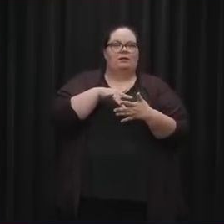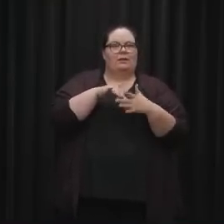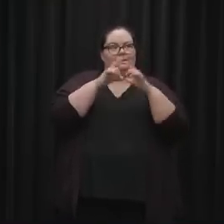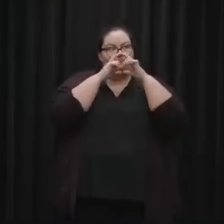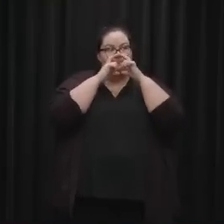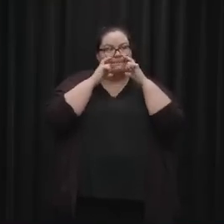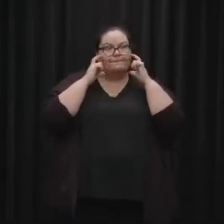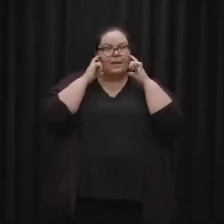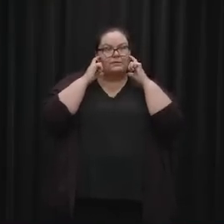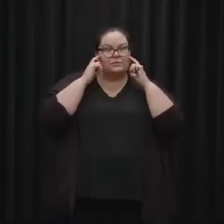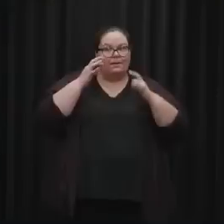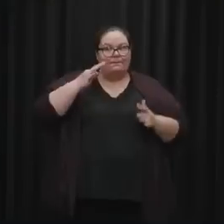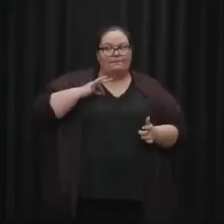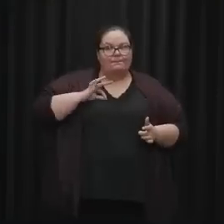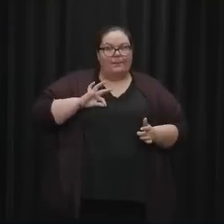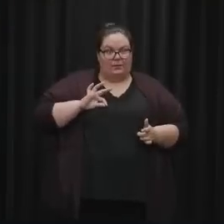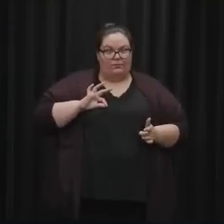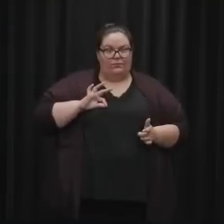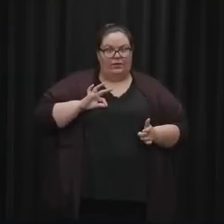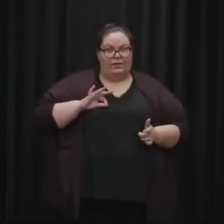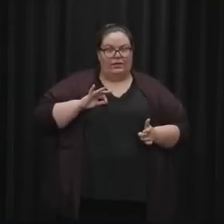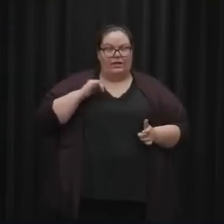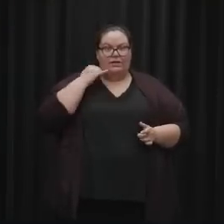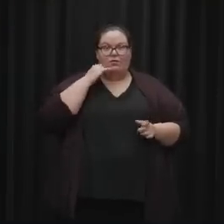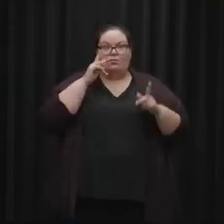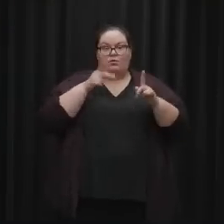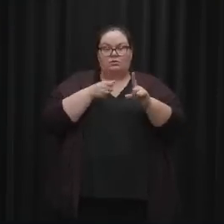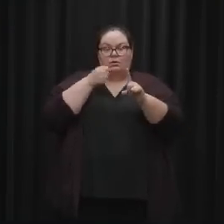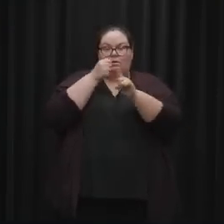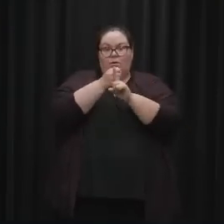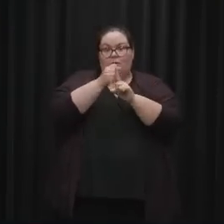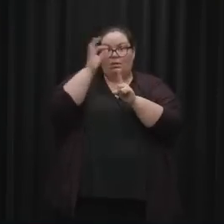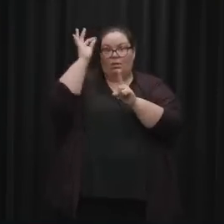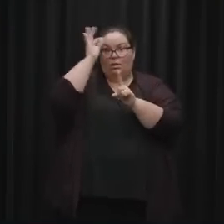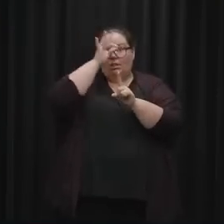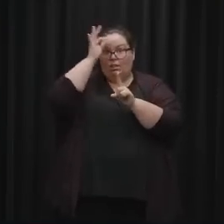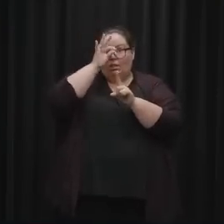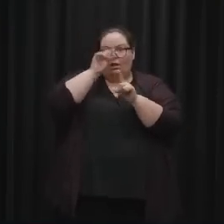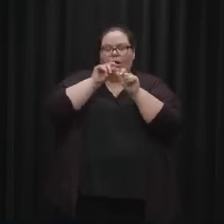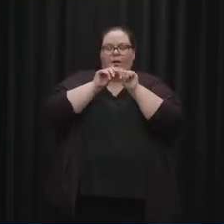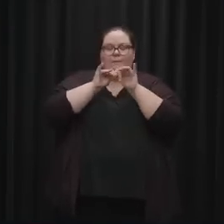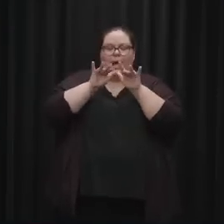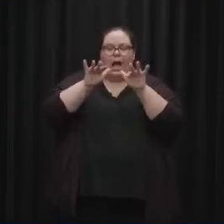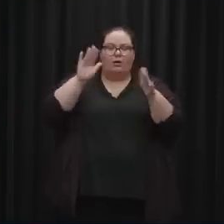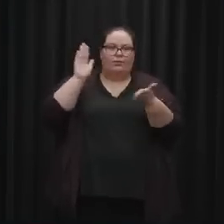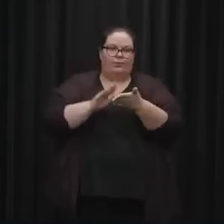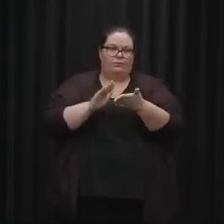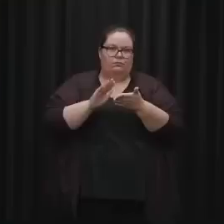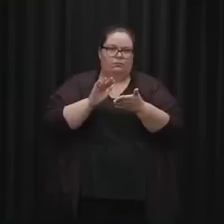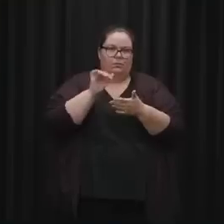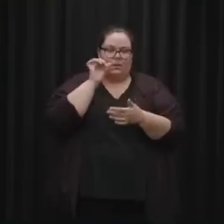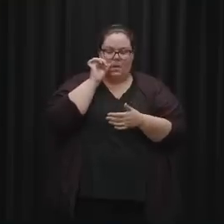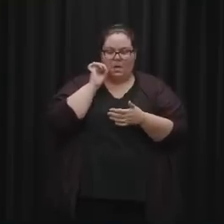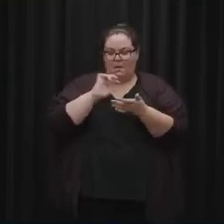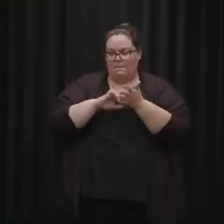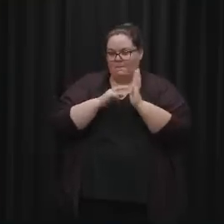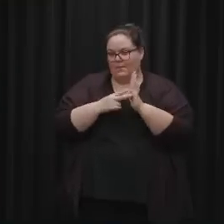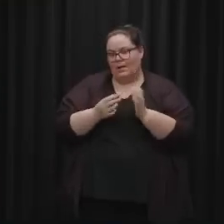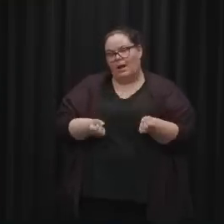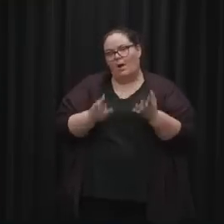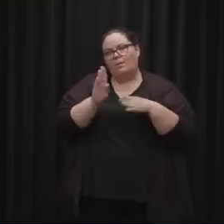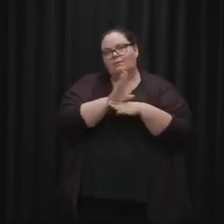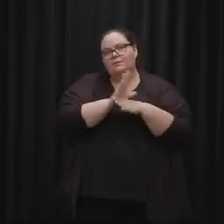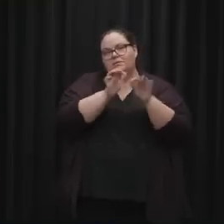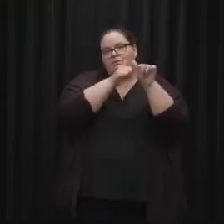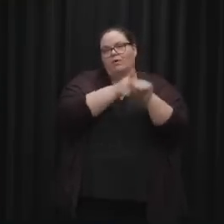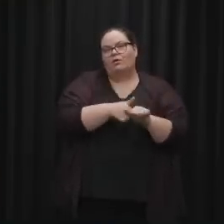that masks do save outbreaks. And what we want to determine is how well are we adhering? How many businesses